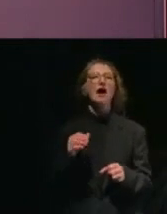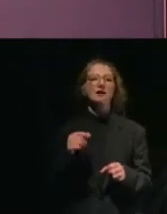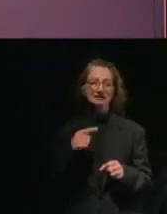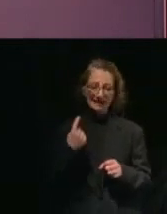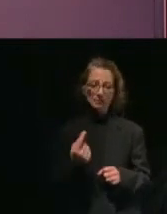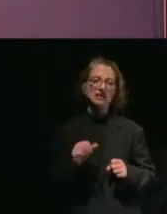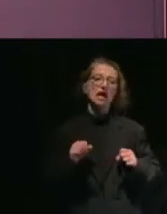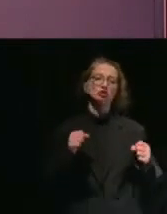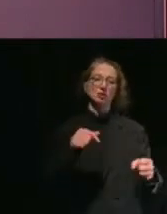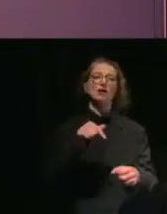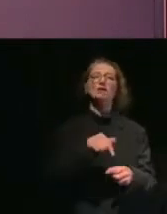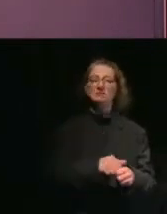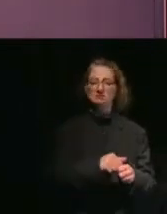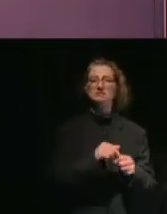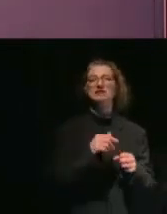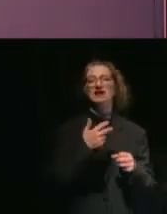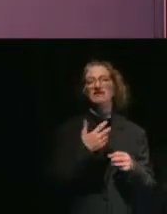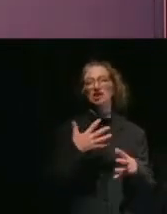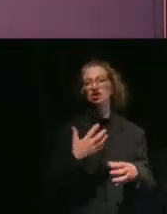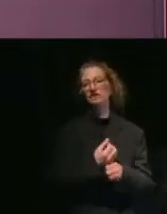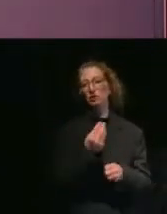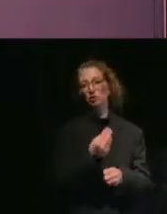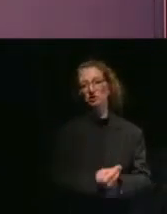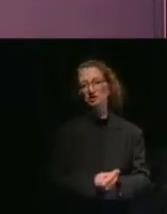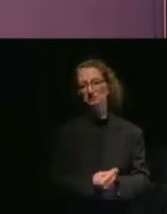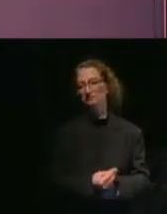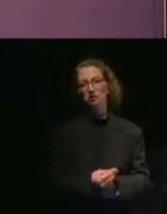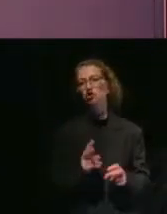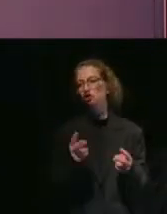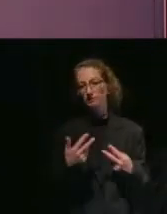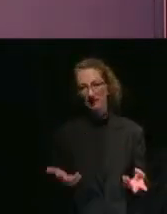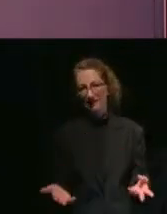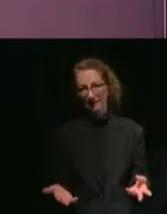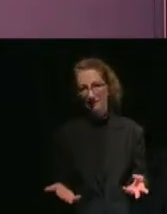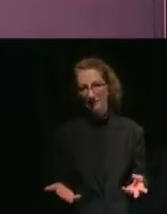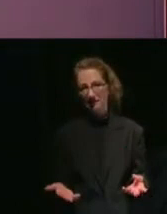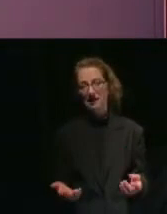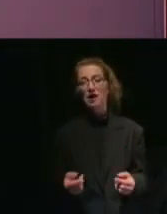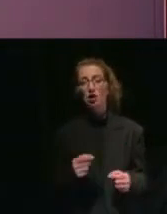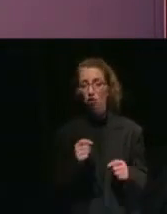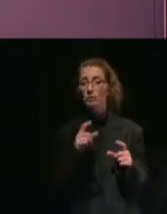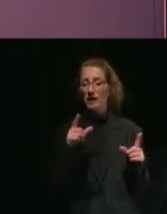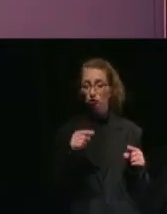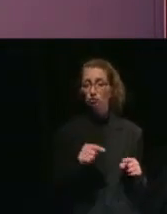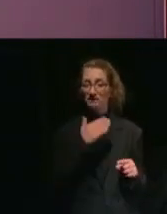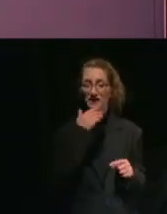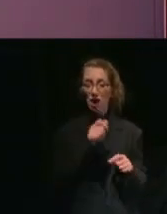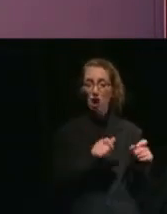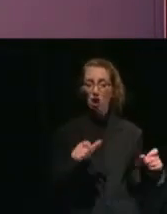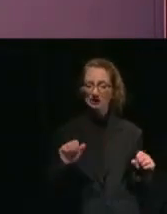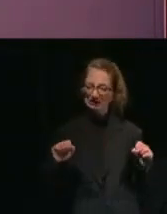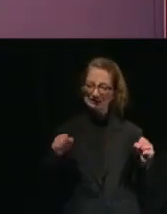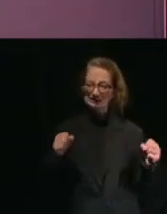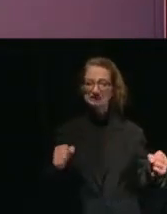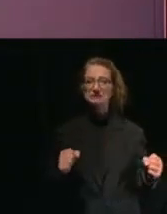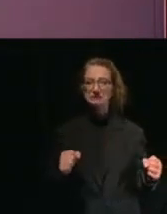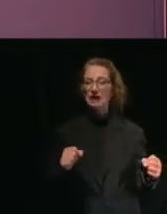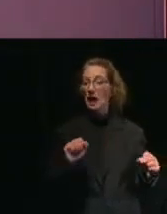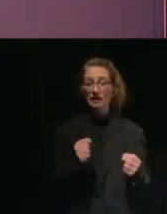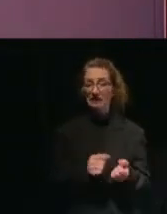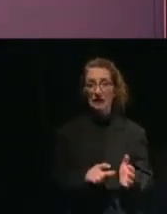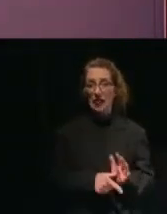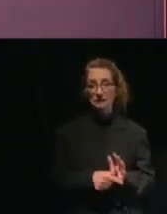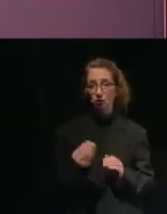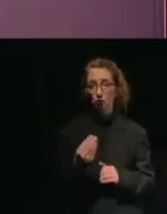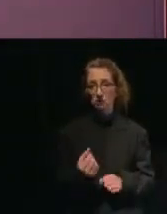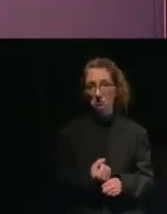only those who come from well-off families can afford to work in the independent performing arts, but in fact, it's made up of a huge spectrum